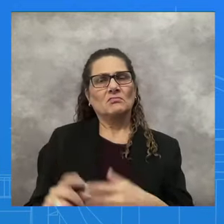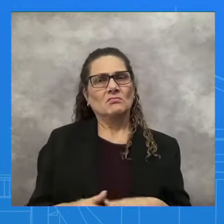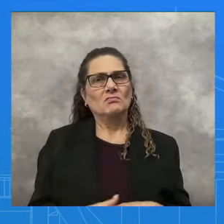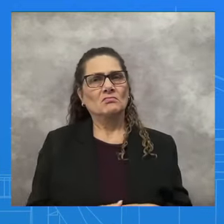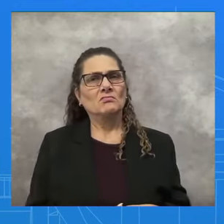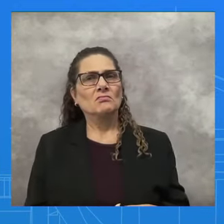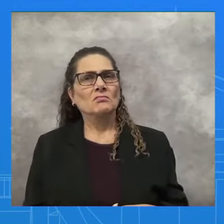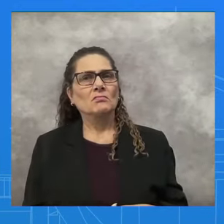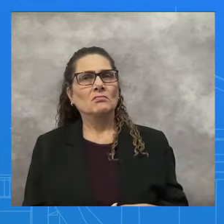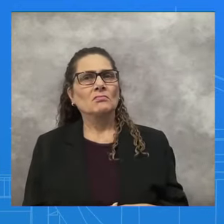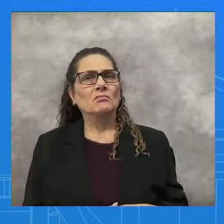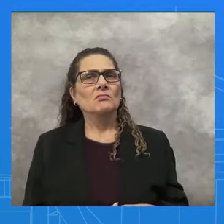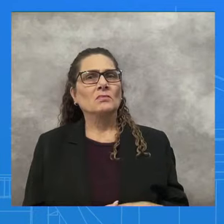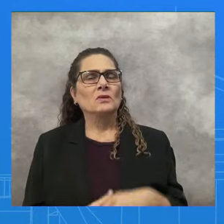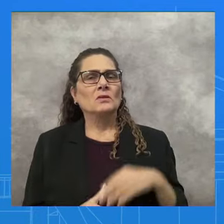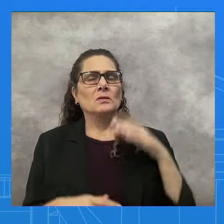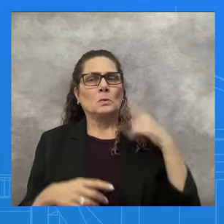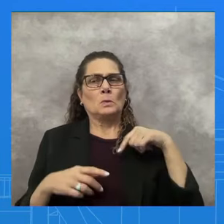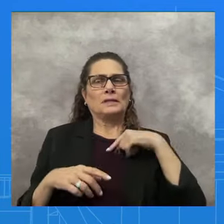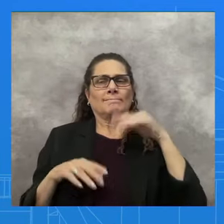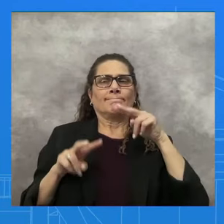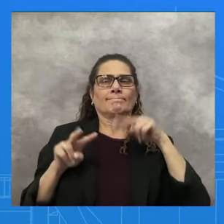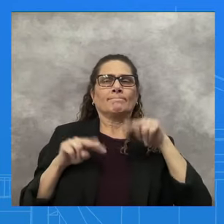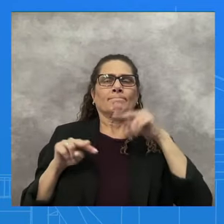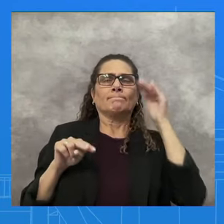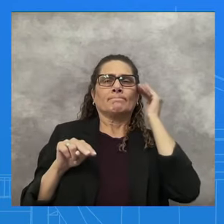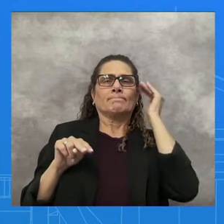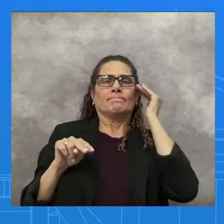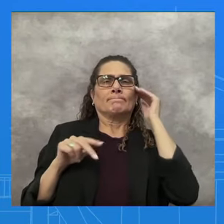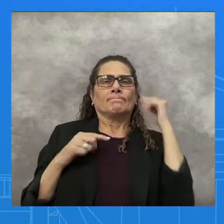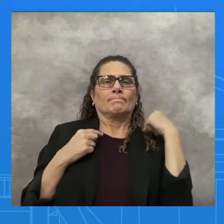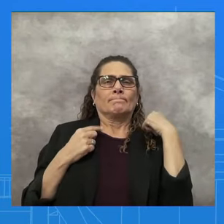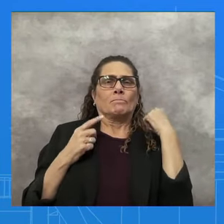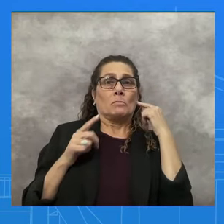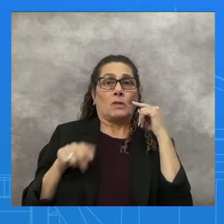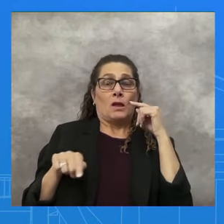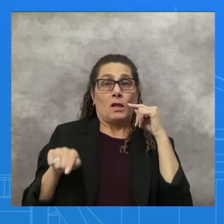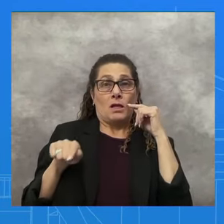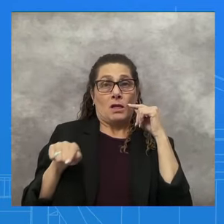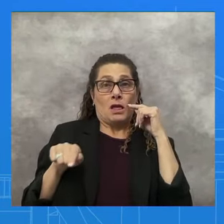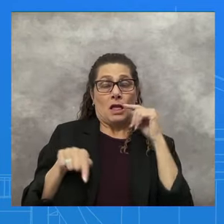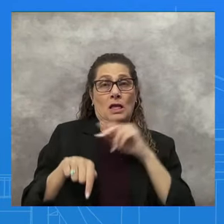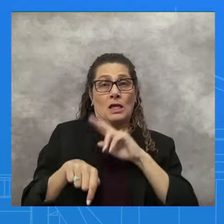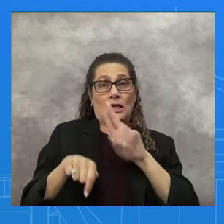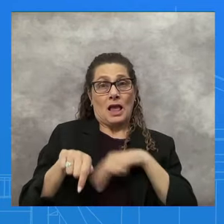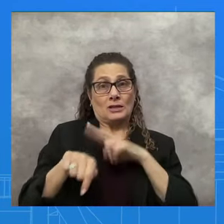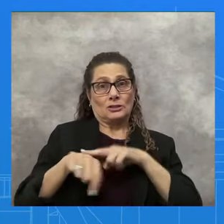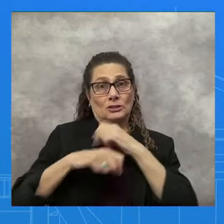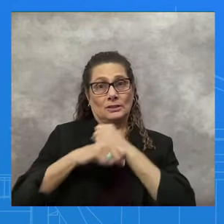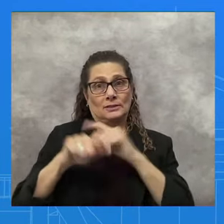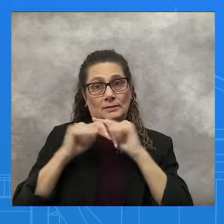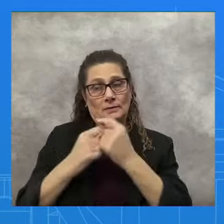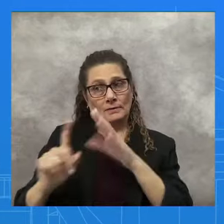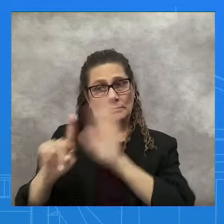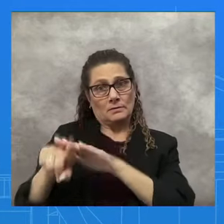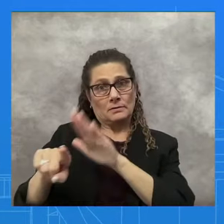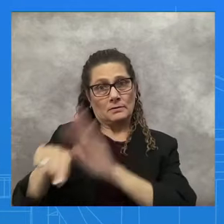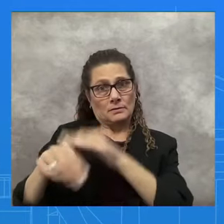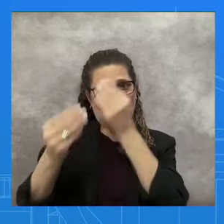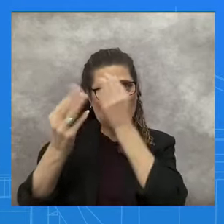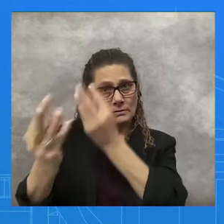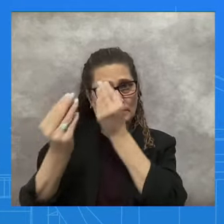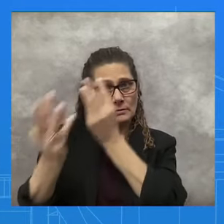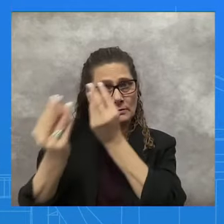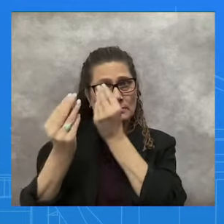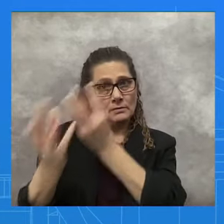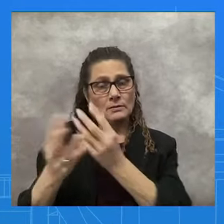throughout. And as I said, today, including today, from his national security team. There's a term that's been tossed around in the last 24 hours or so, so I want to seek some clarity from